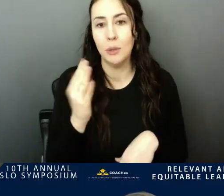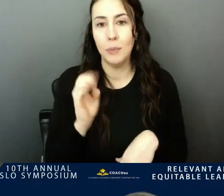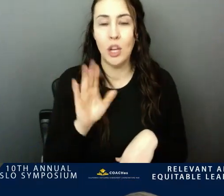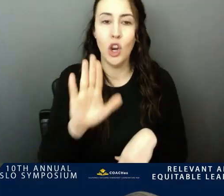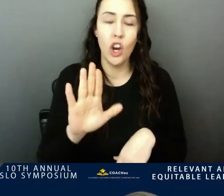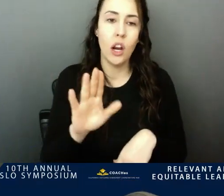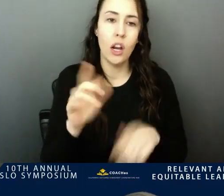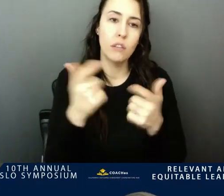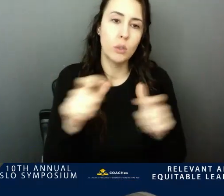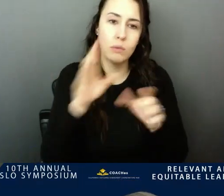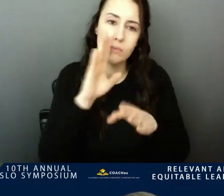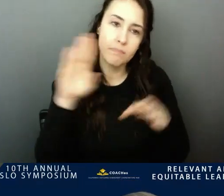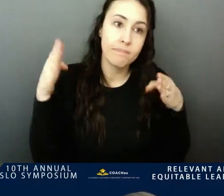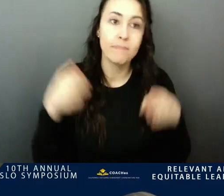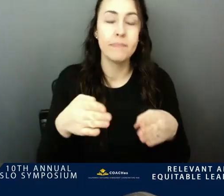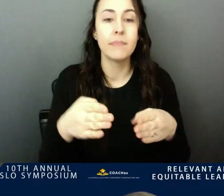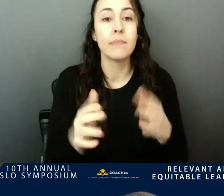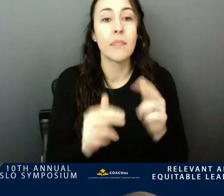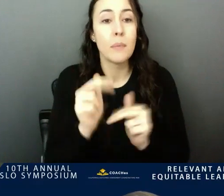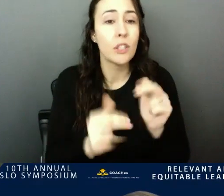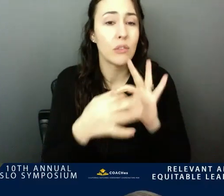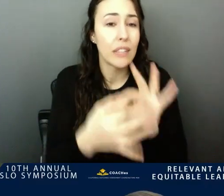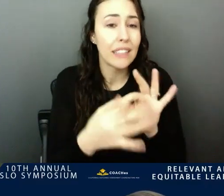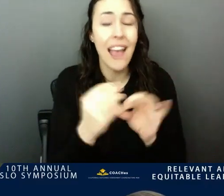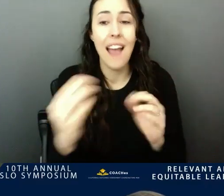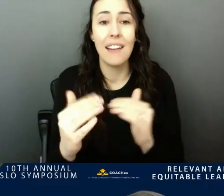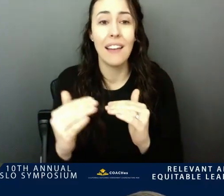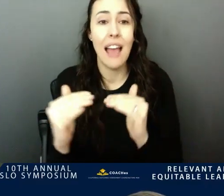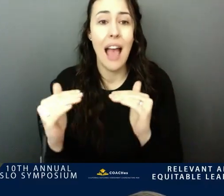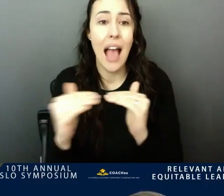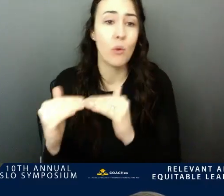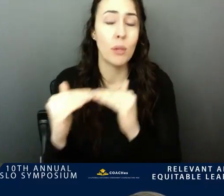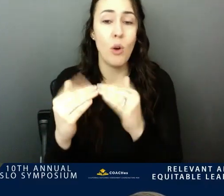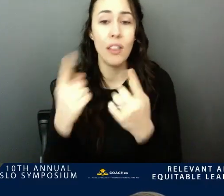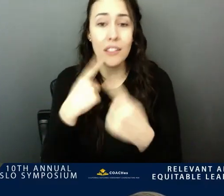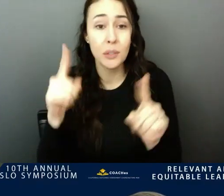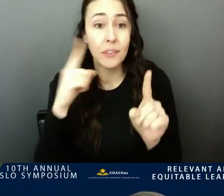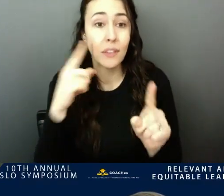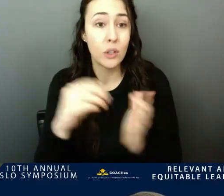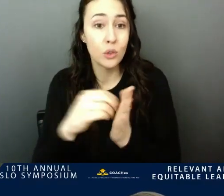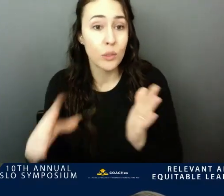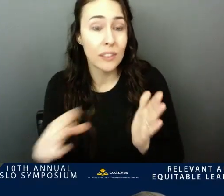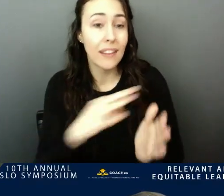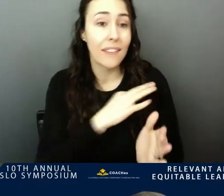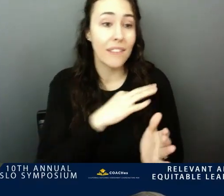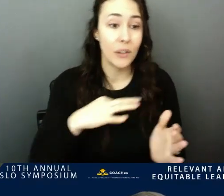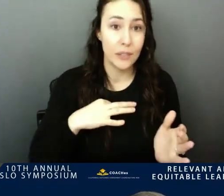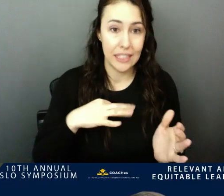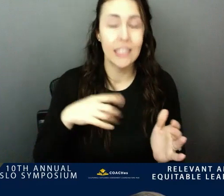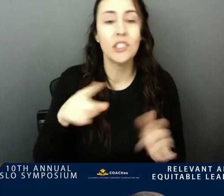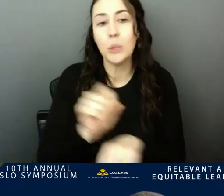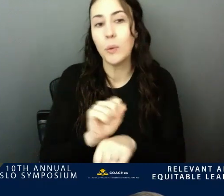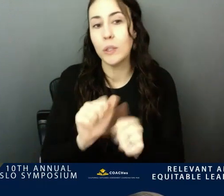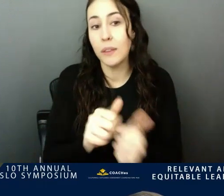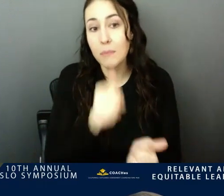is building relationships and equitable achievement in students and faculty. She works with private